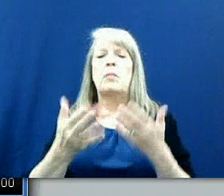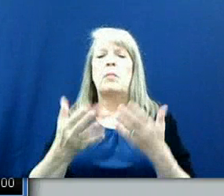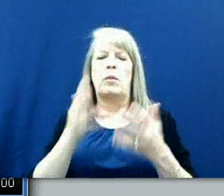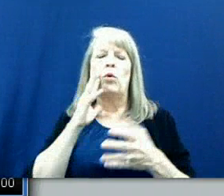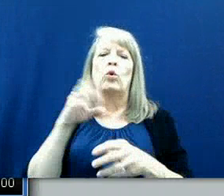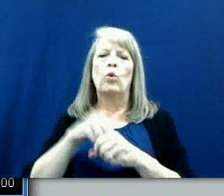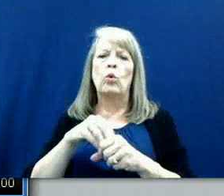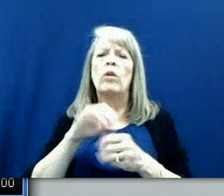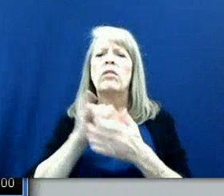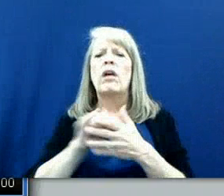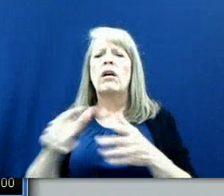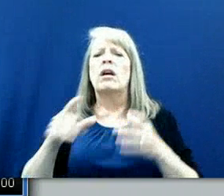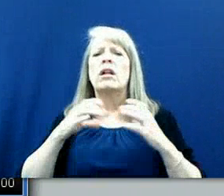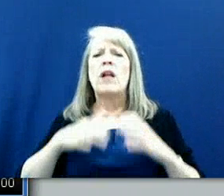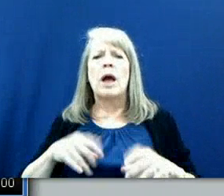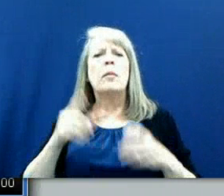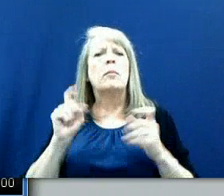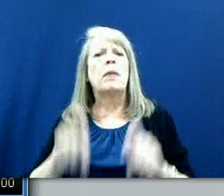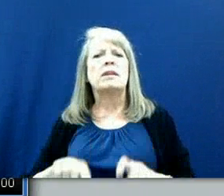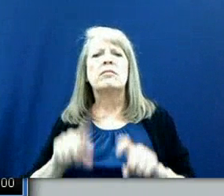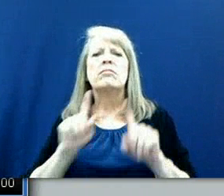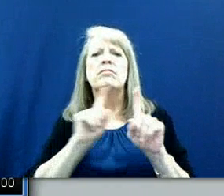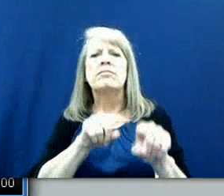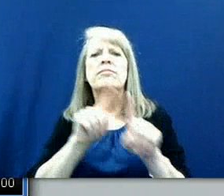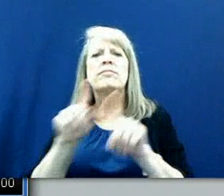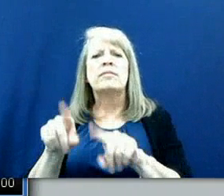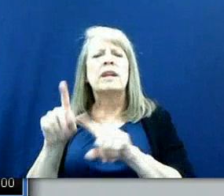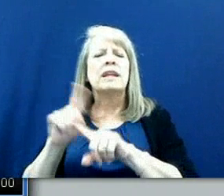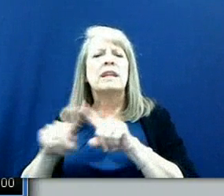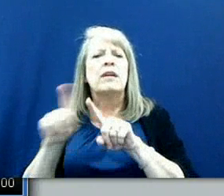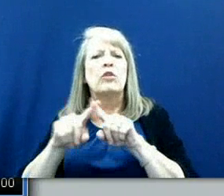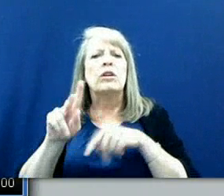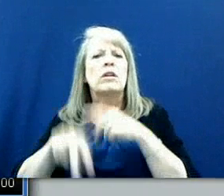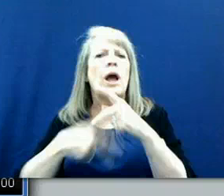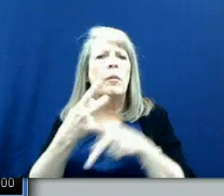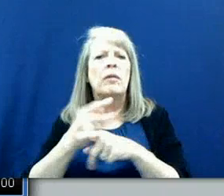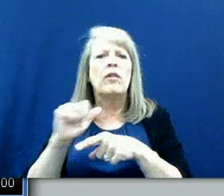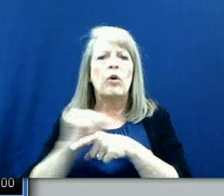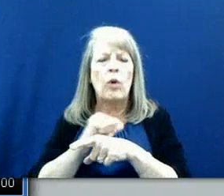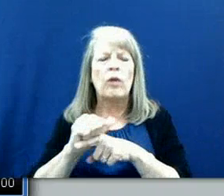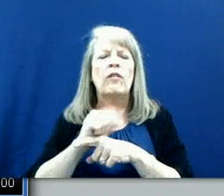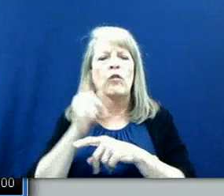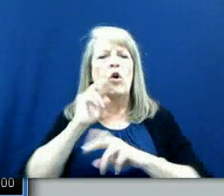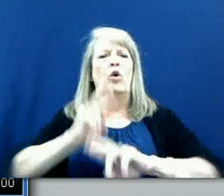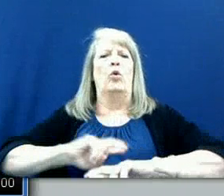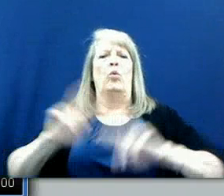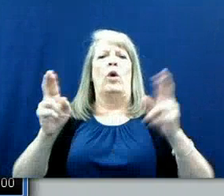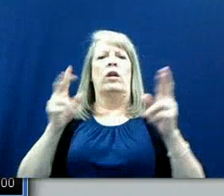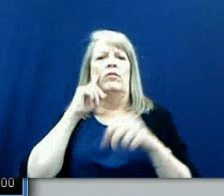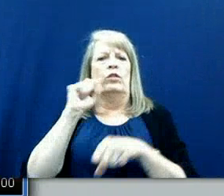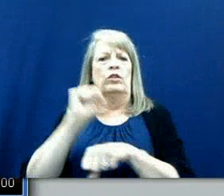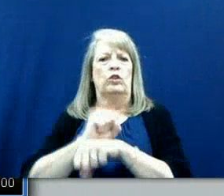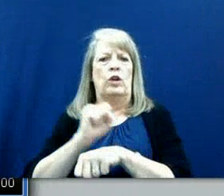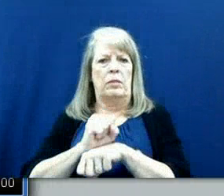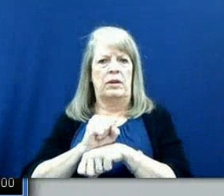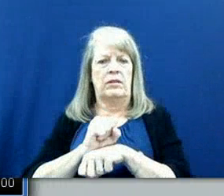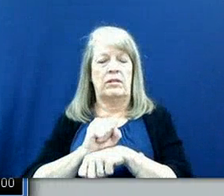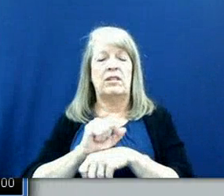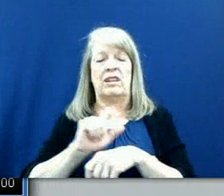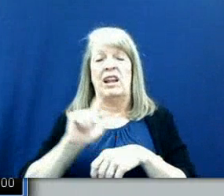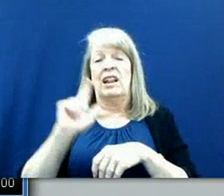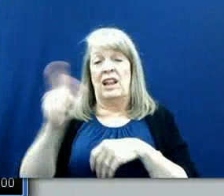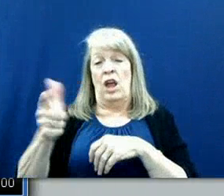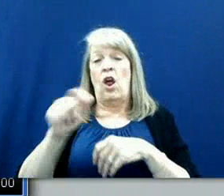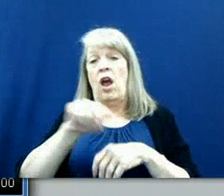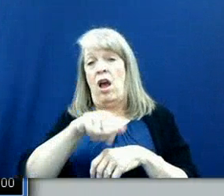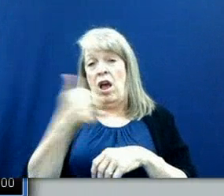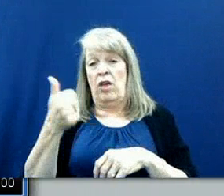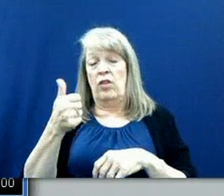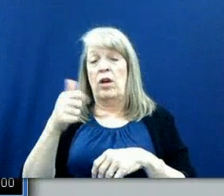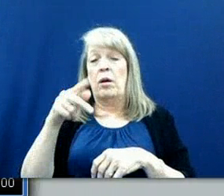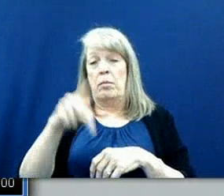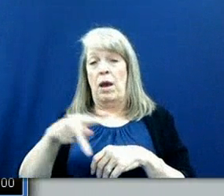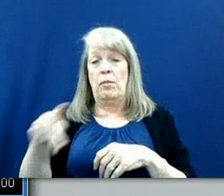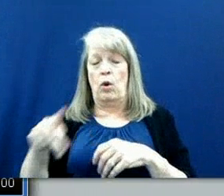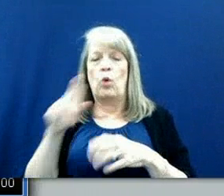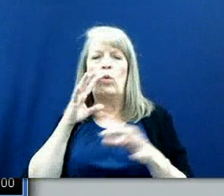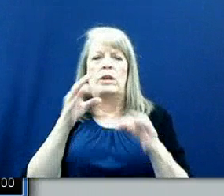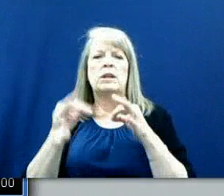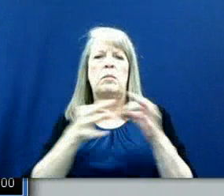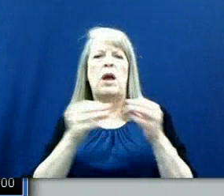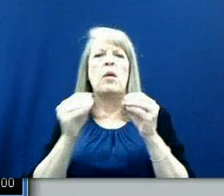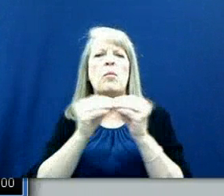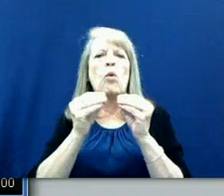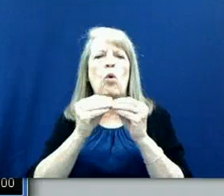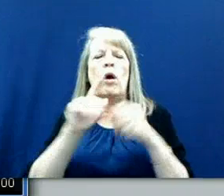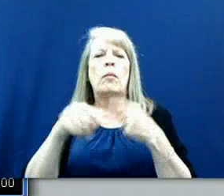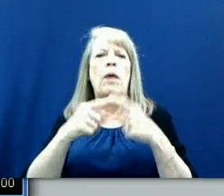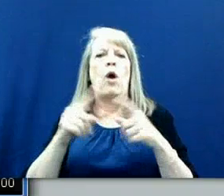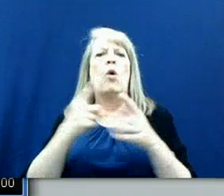attend different types of training to prepare for employment. A subsequent PowerPoint provides more insight into these various